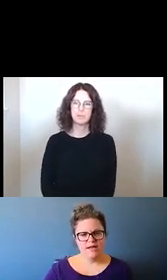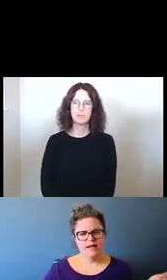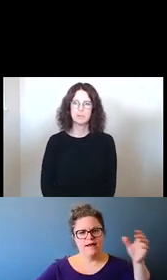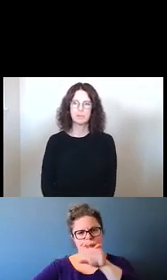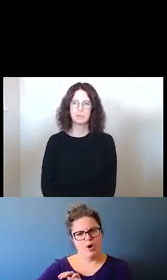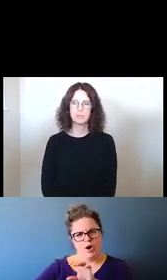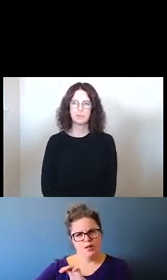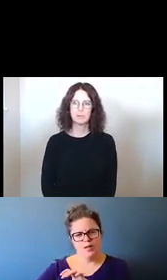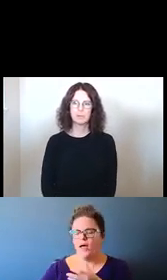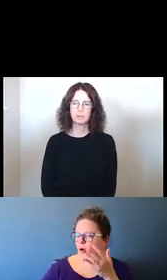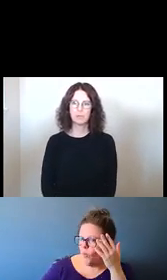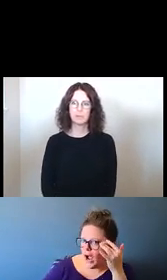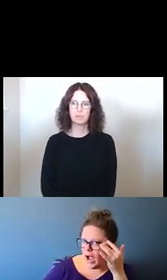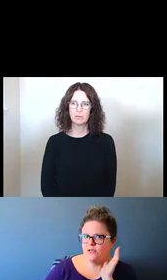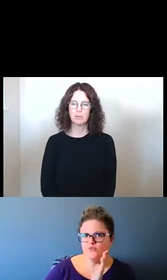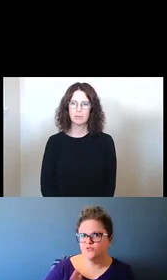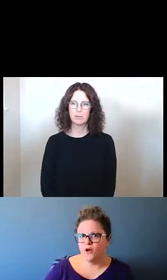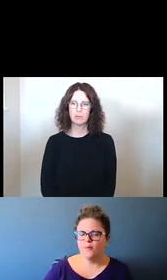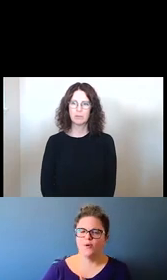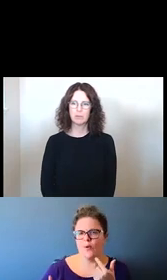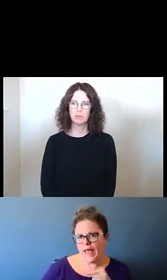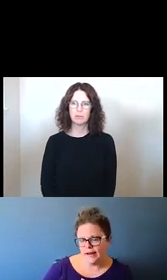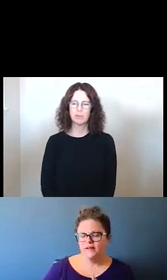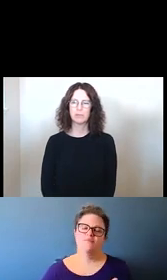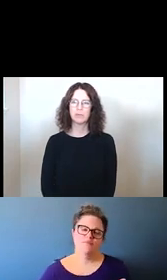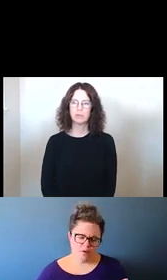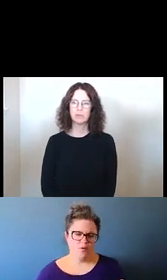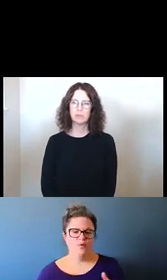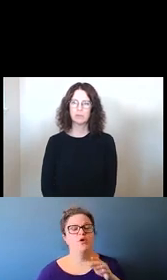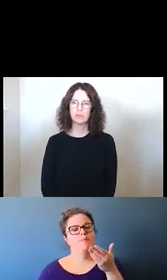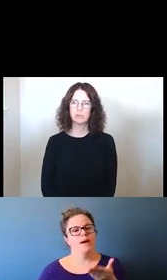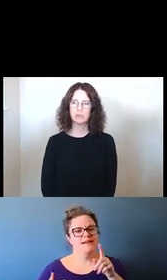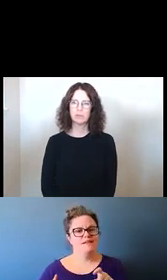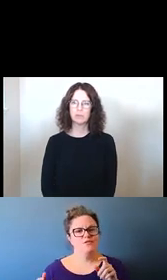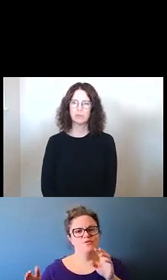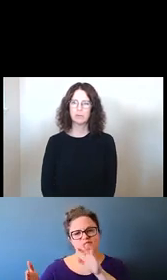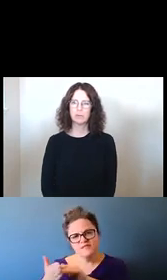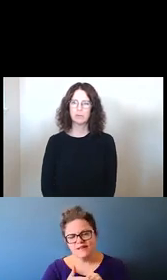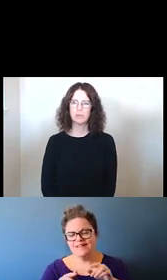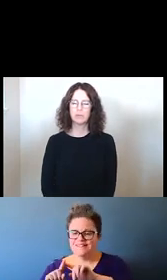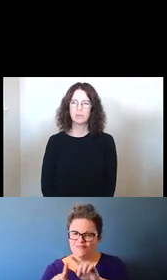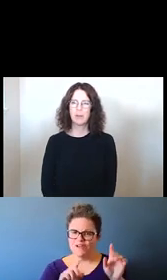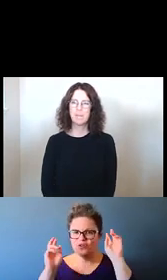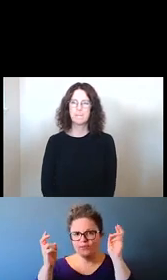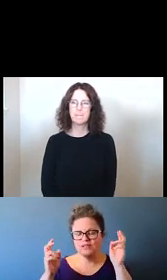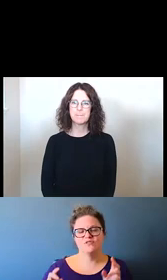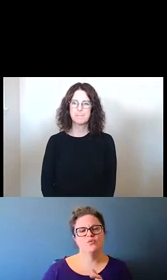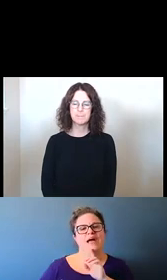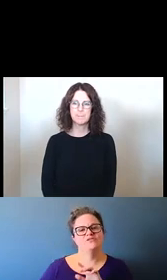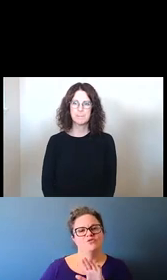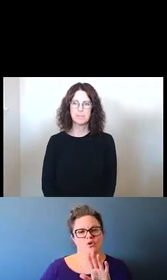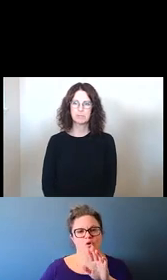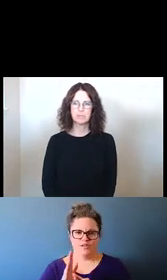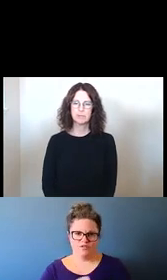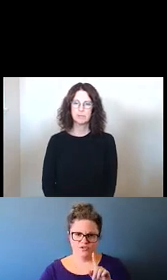to understand a number of things to get at the answers to these questions. They'll need to